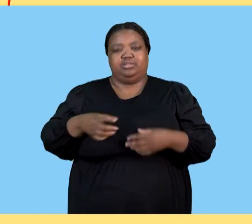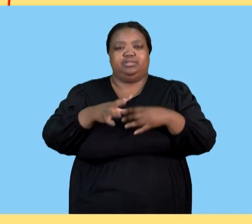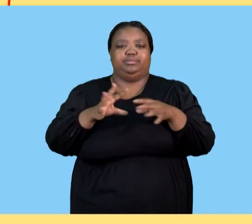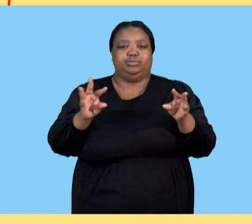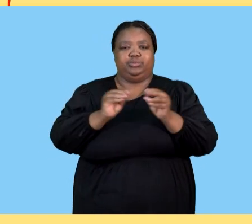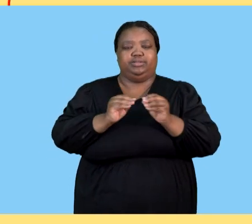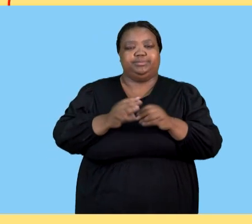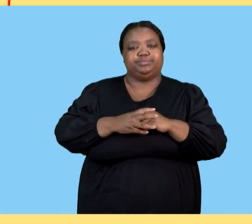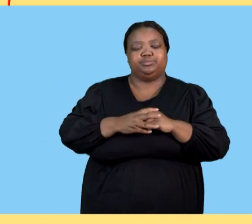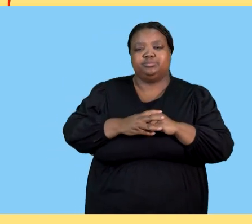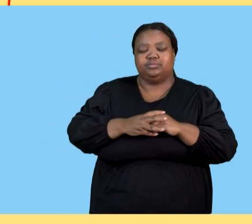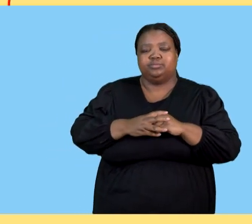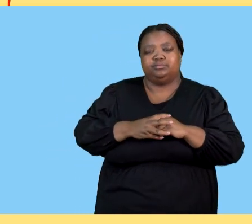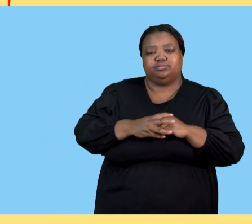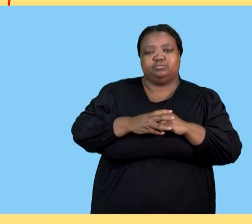230,000.